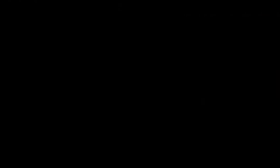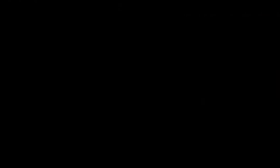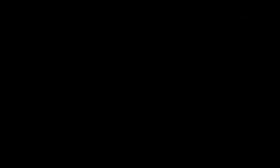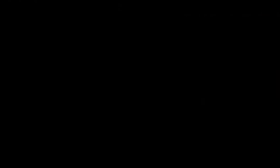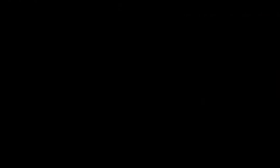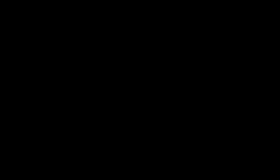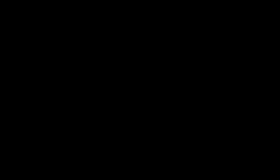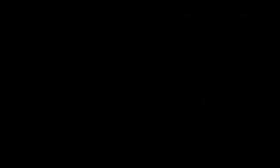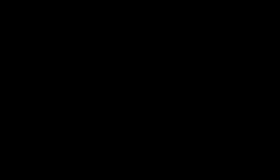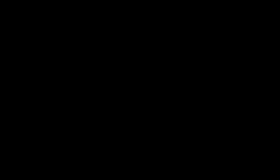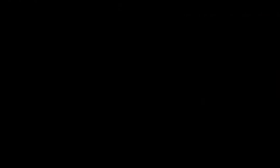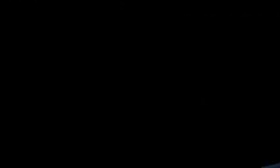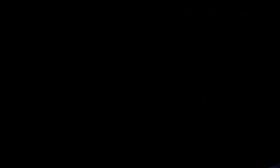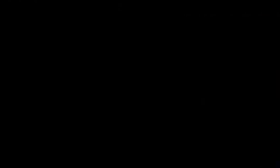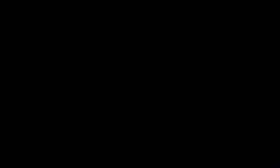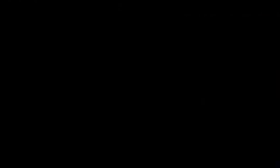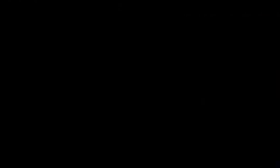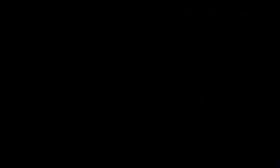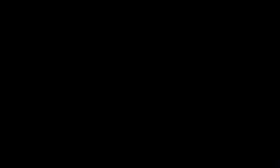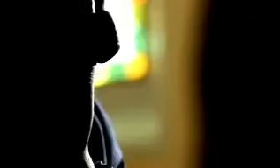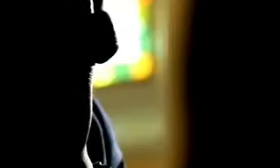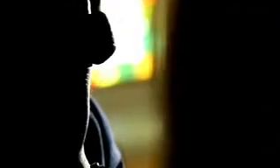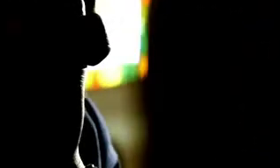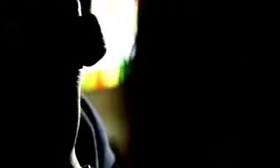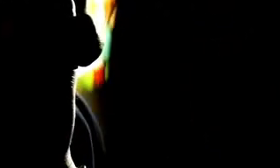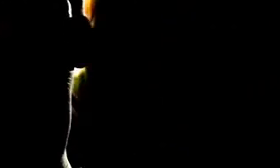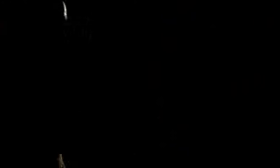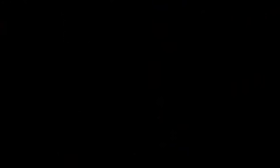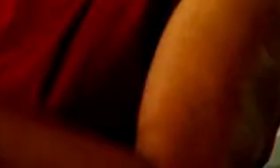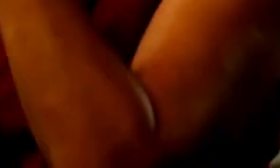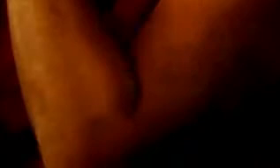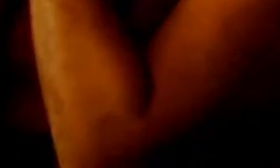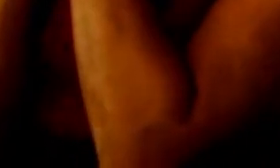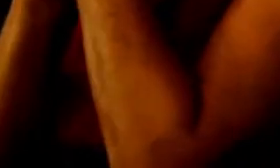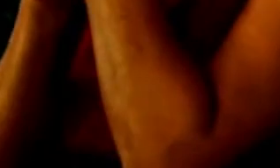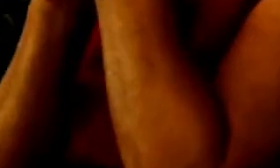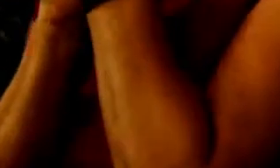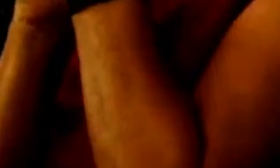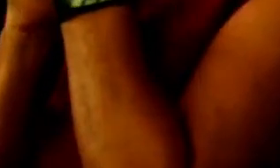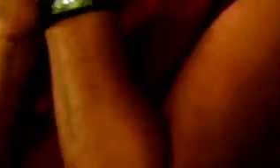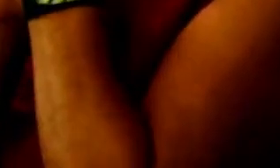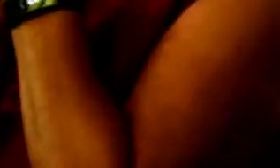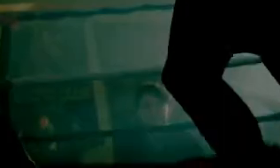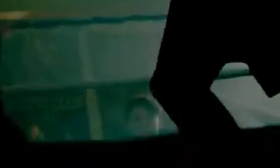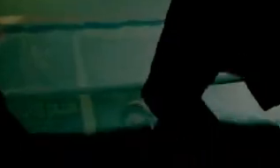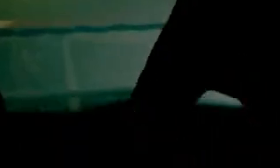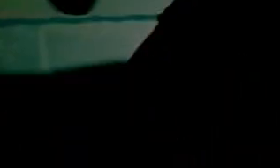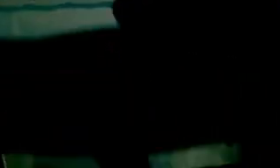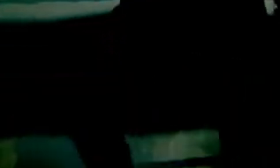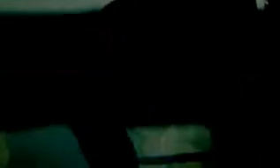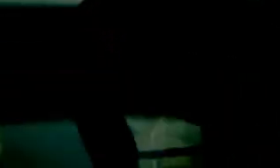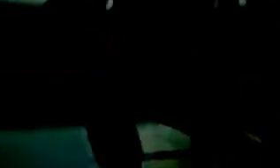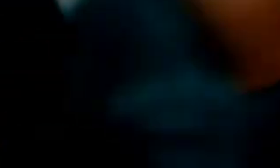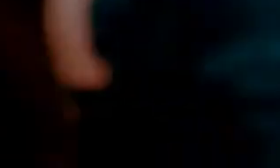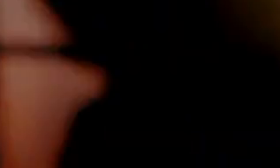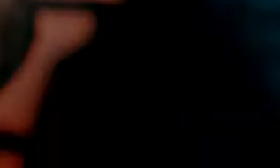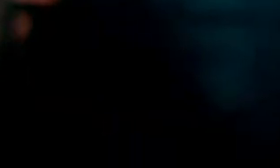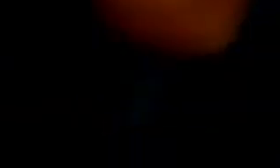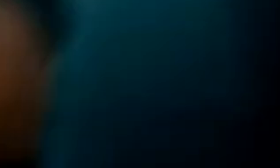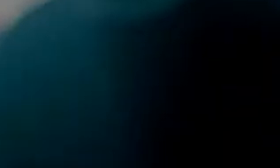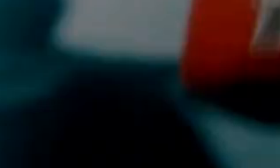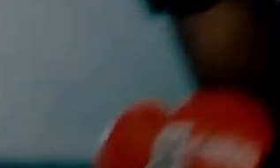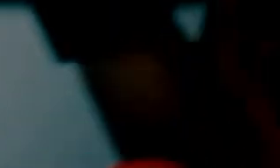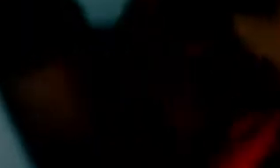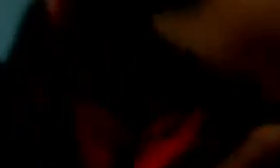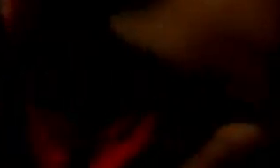devil wants to break your spirit, but God has promised to deliver your soul. Get ready for the fight